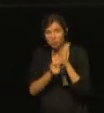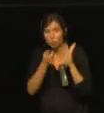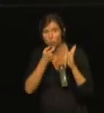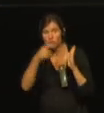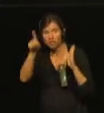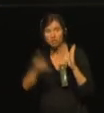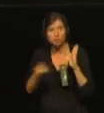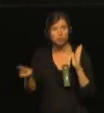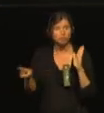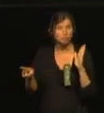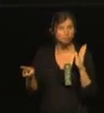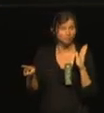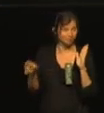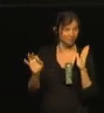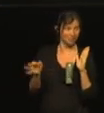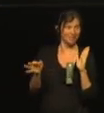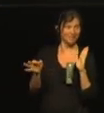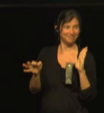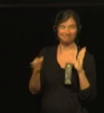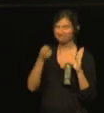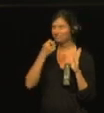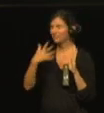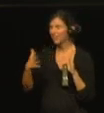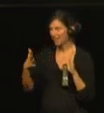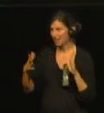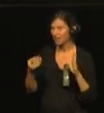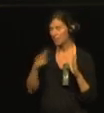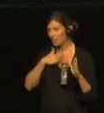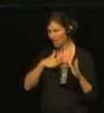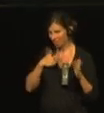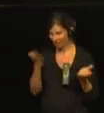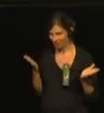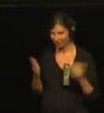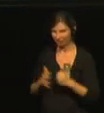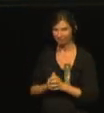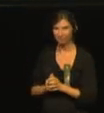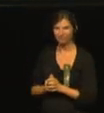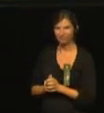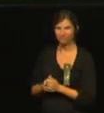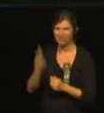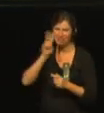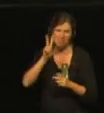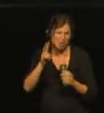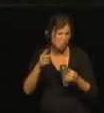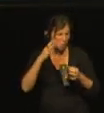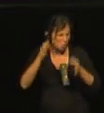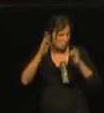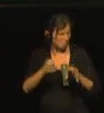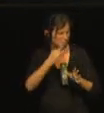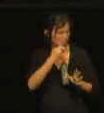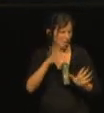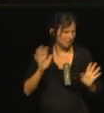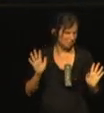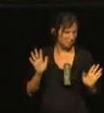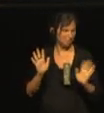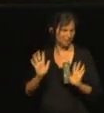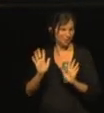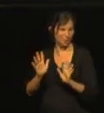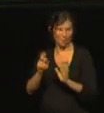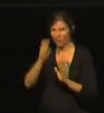Yes. I'm glad. Still doubting a bit. But we had 2 years already to, get acquainted with